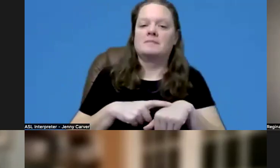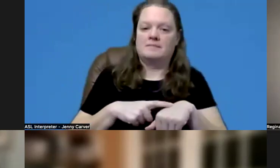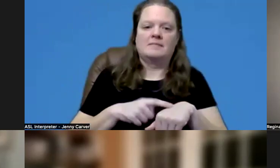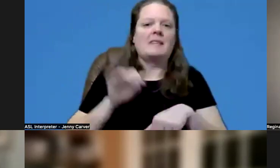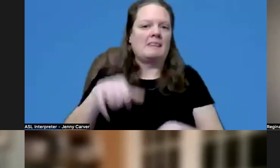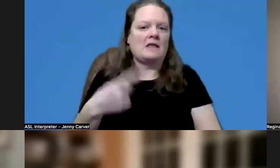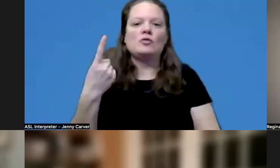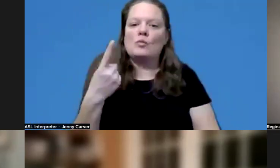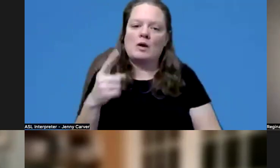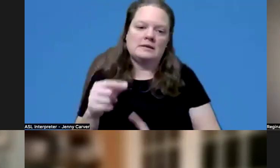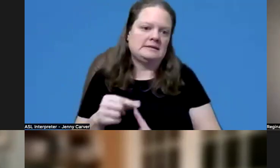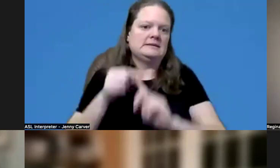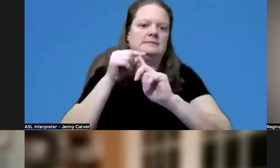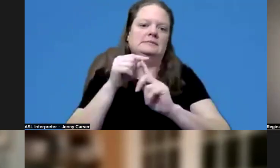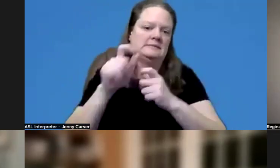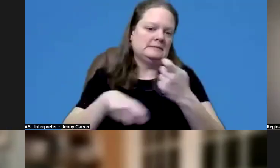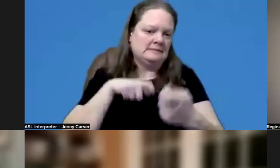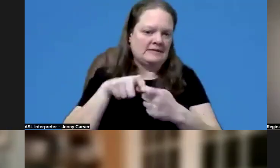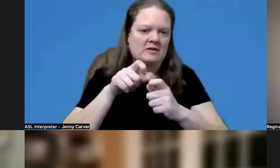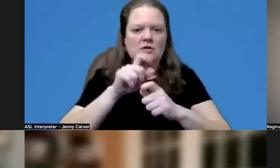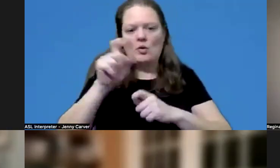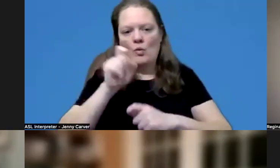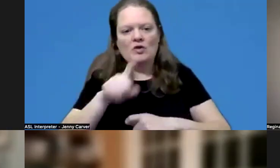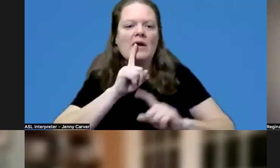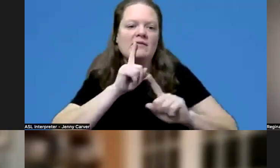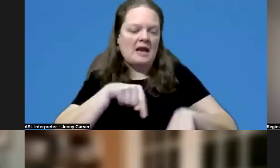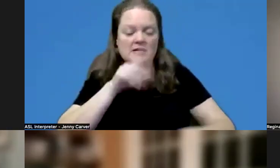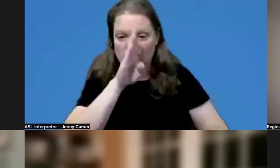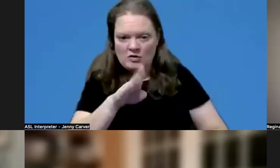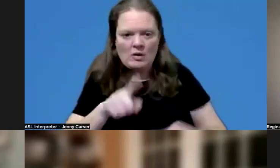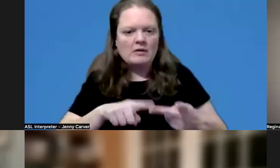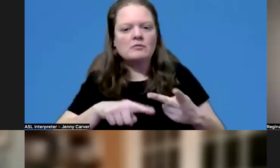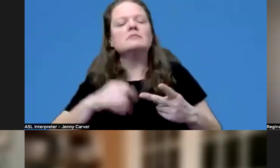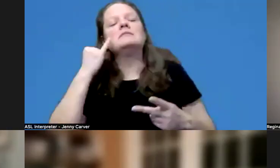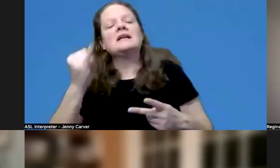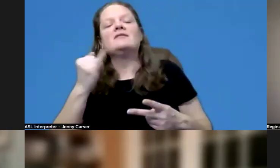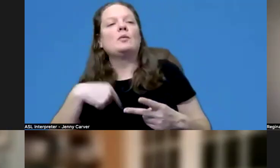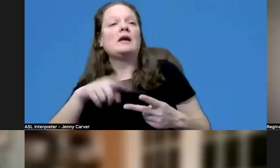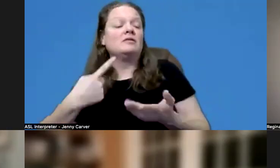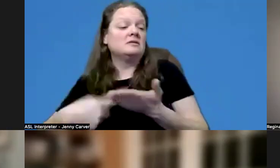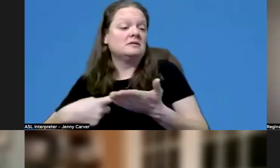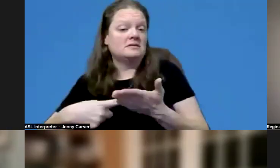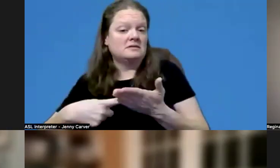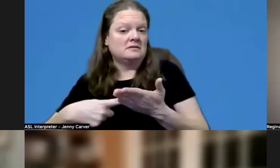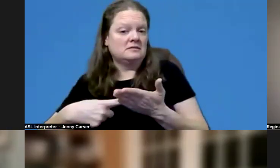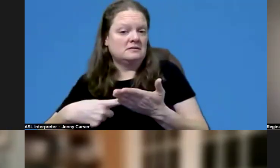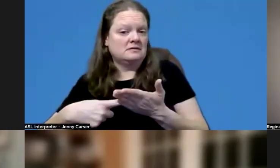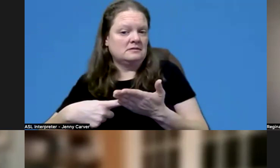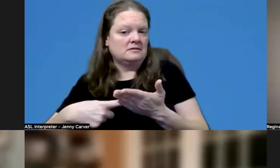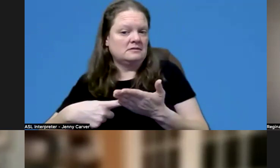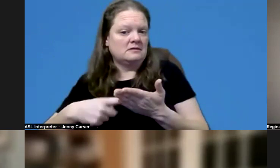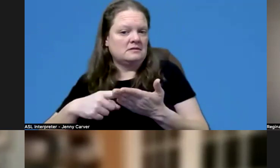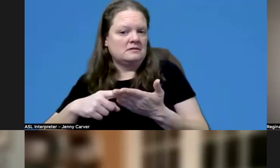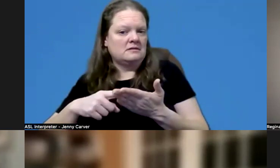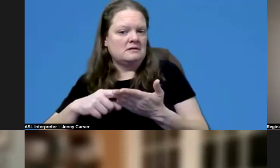that's one distinctive question or an answer that we need to get squared away. But if we're talking about during the construction time,